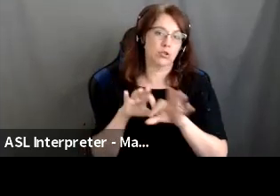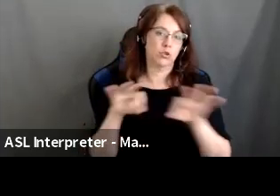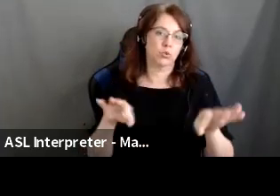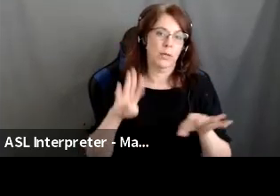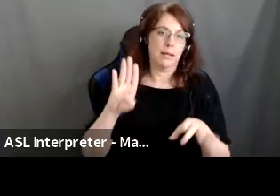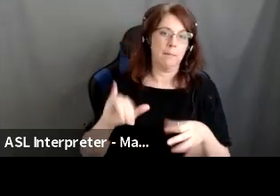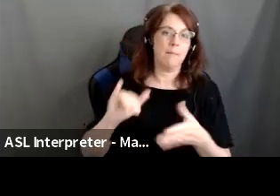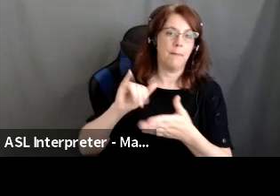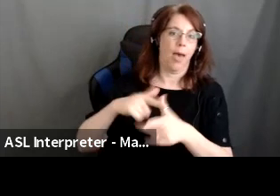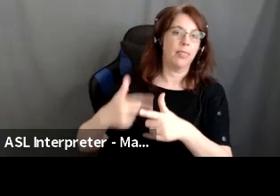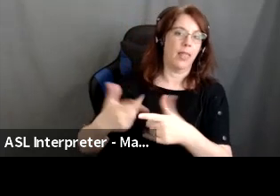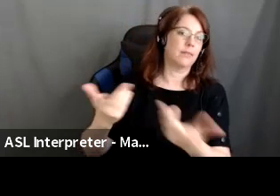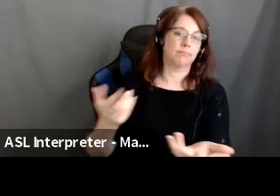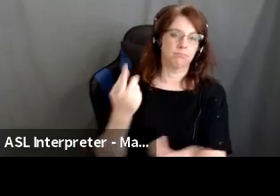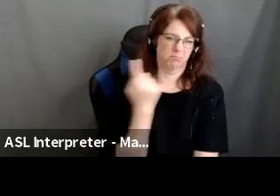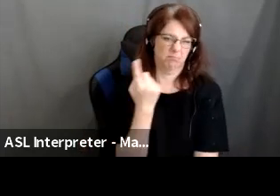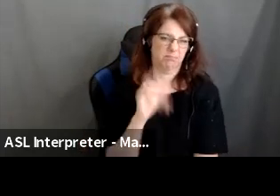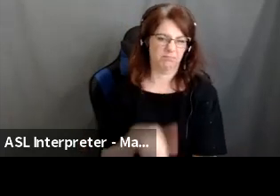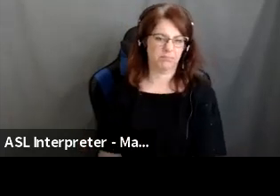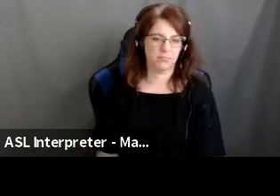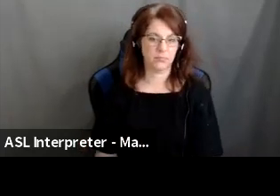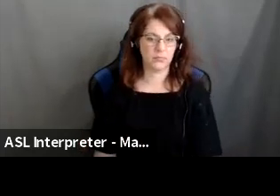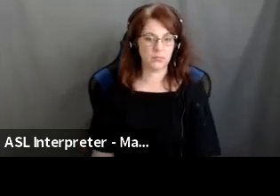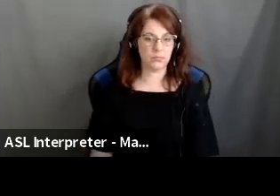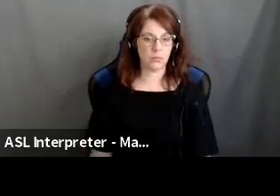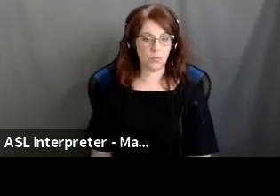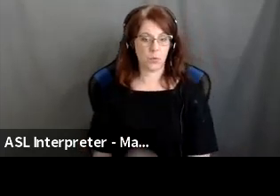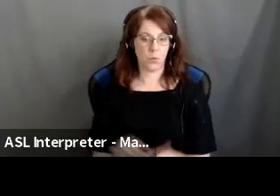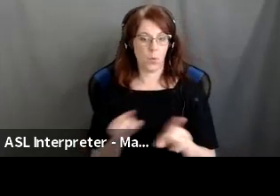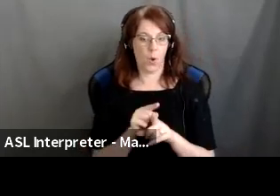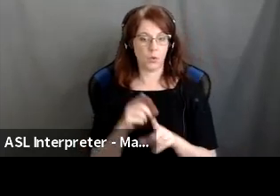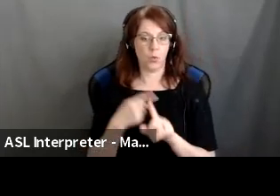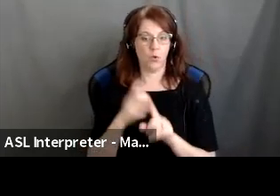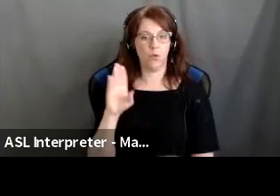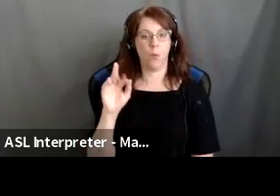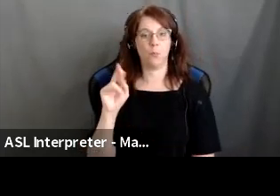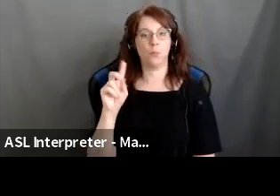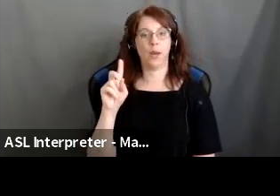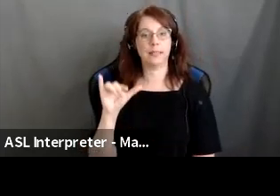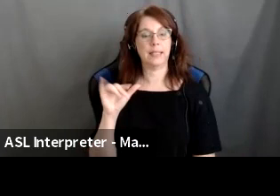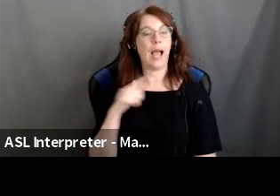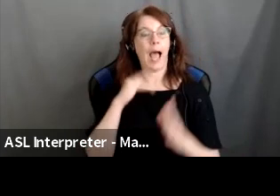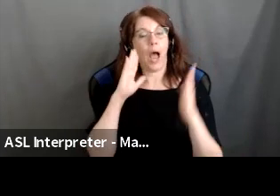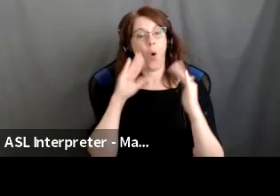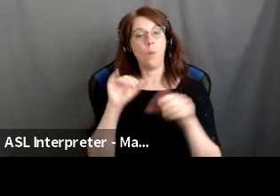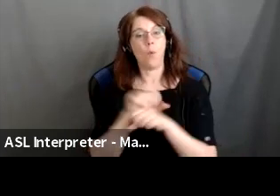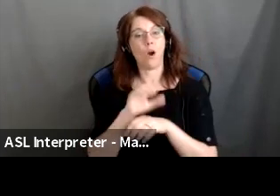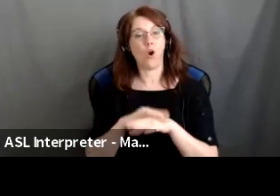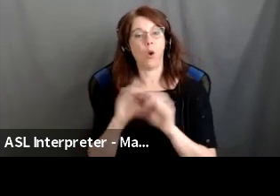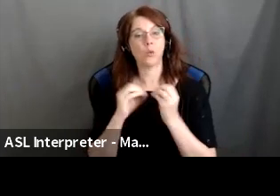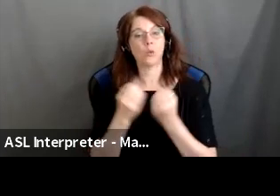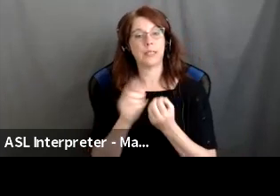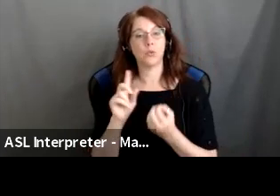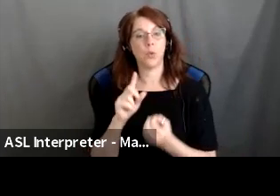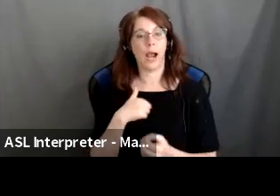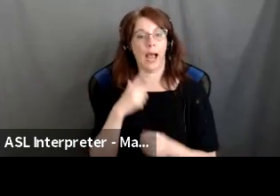something like that. Oh, we also have from Brandy, I hope to be working on an organization in which I